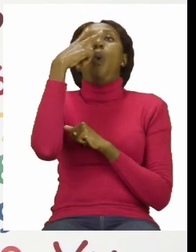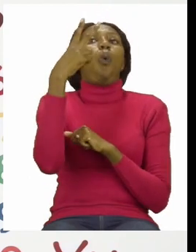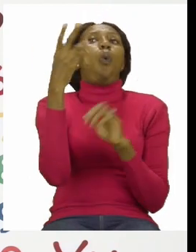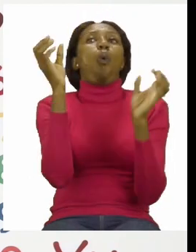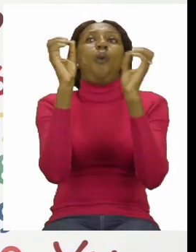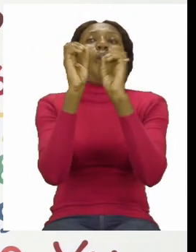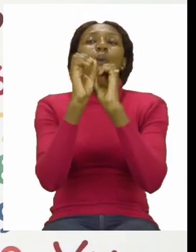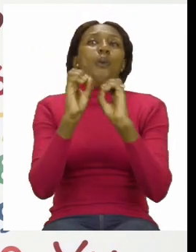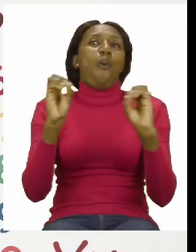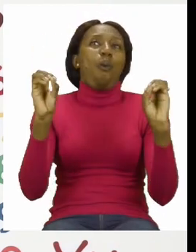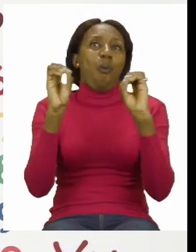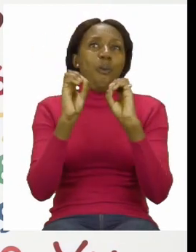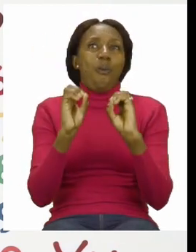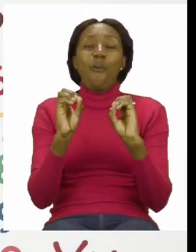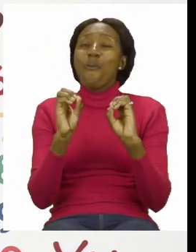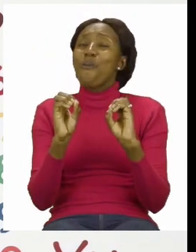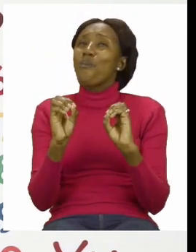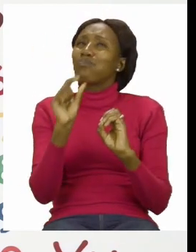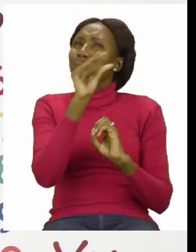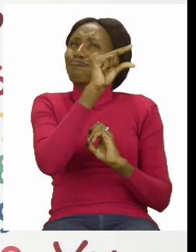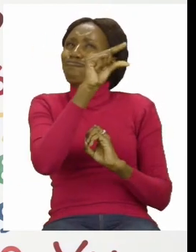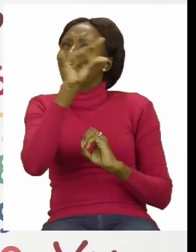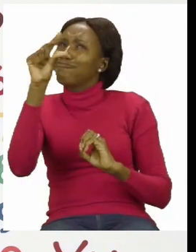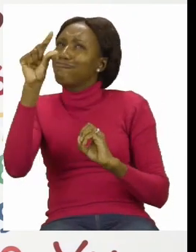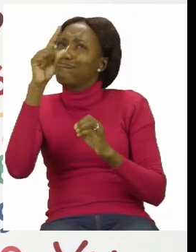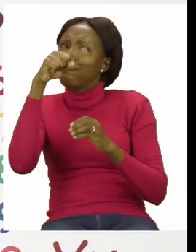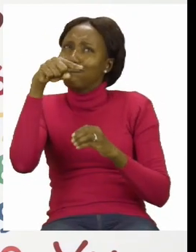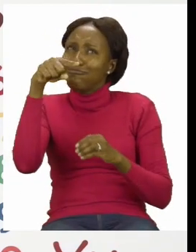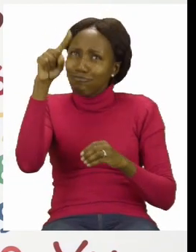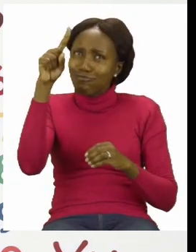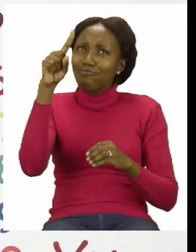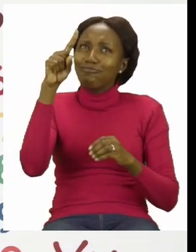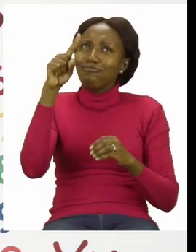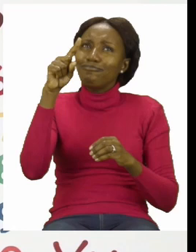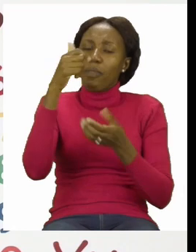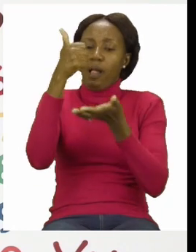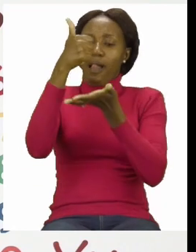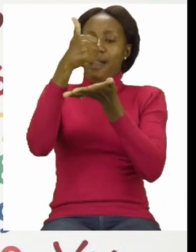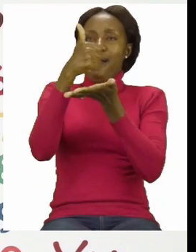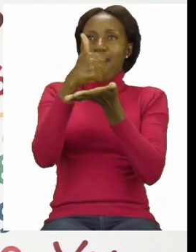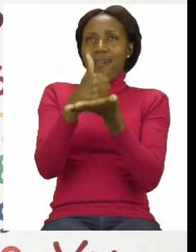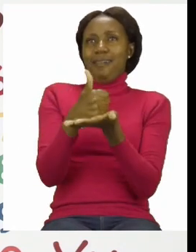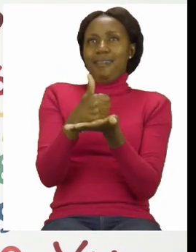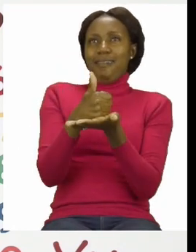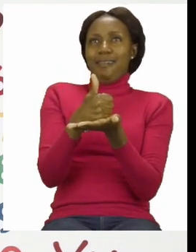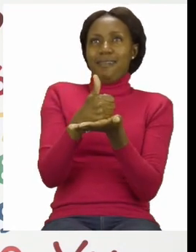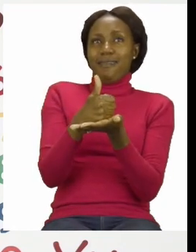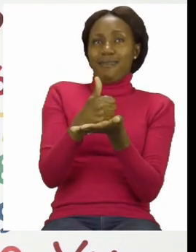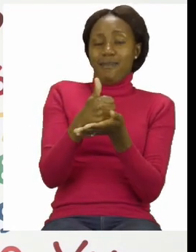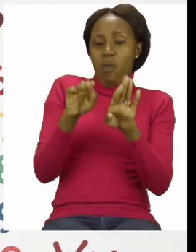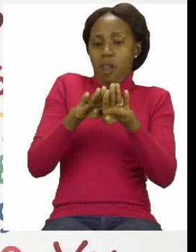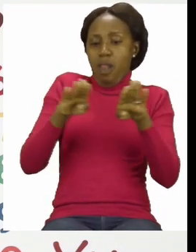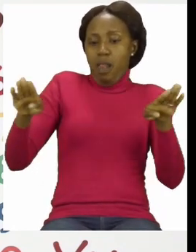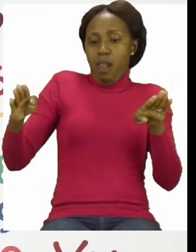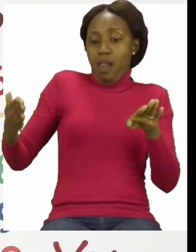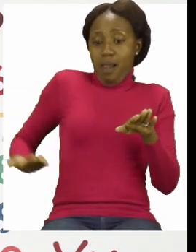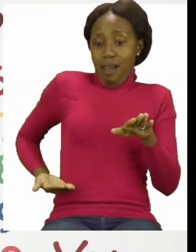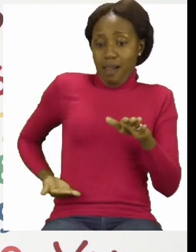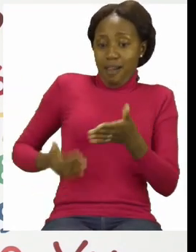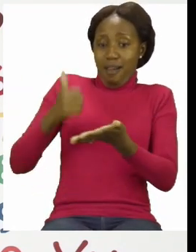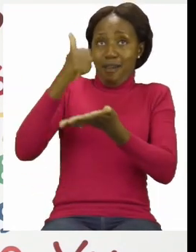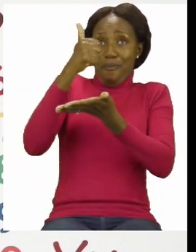mouth. So the word we're looking for is the word sitting. So Tom